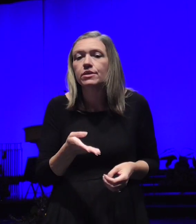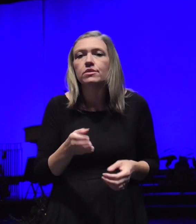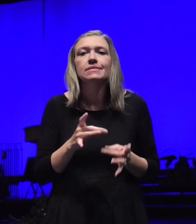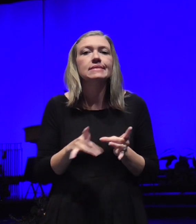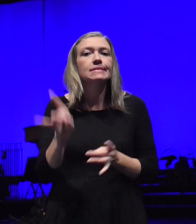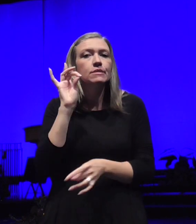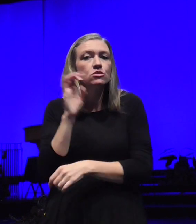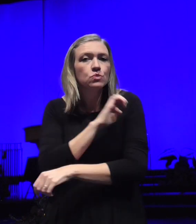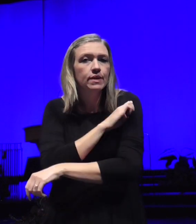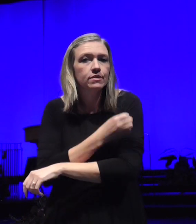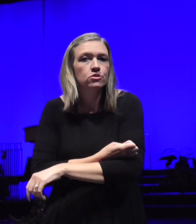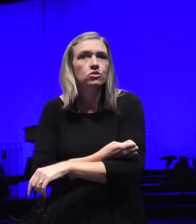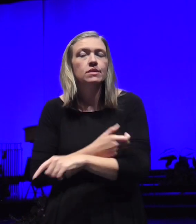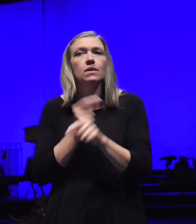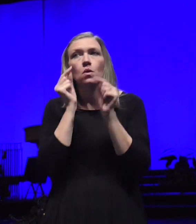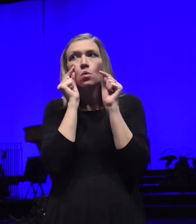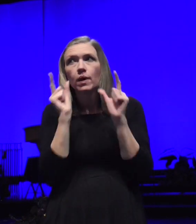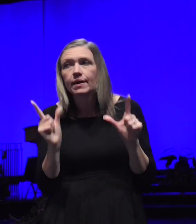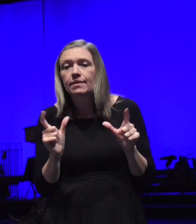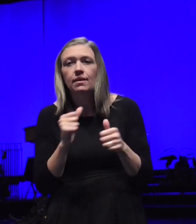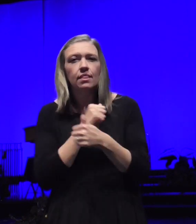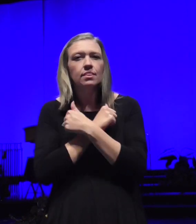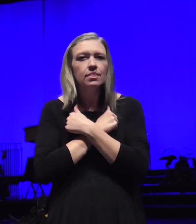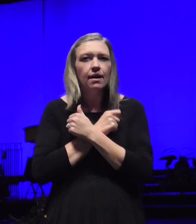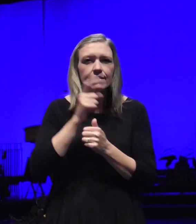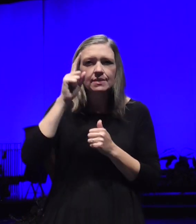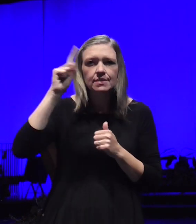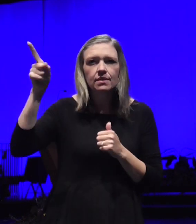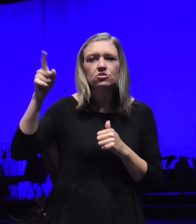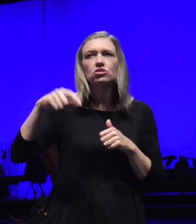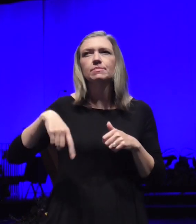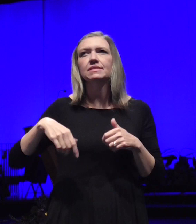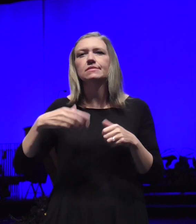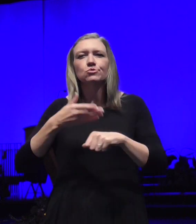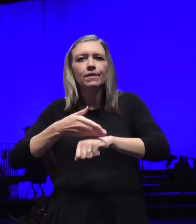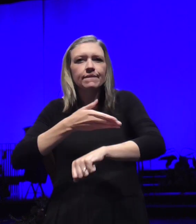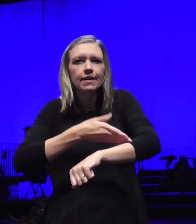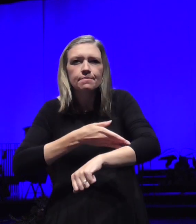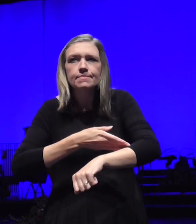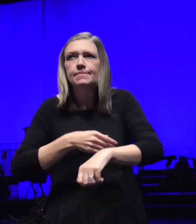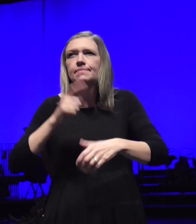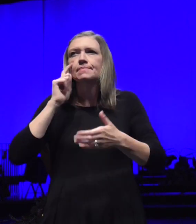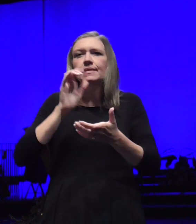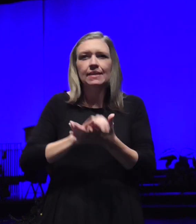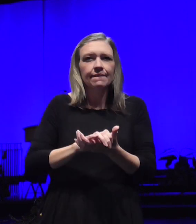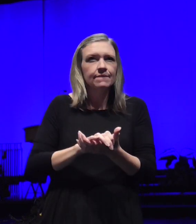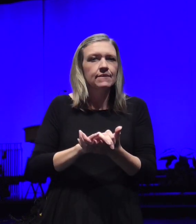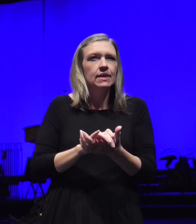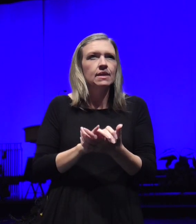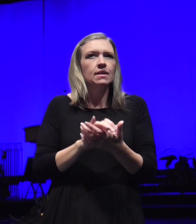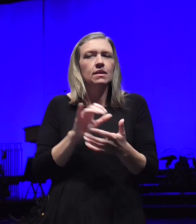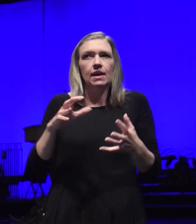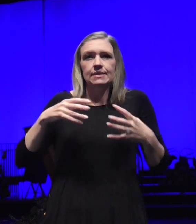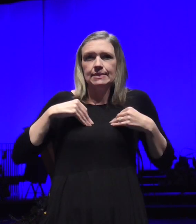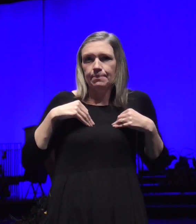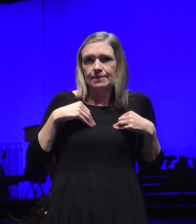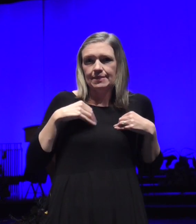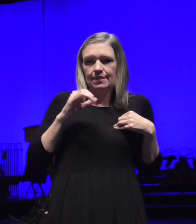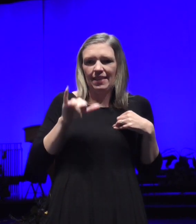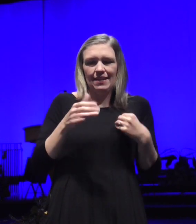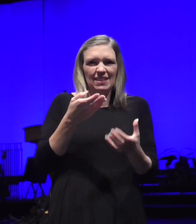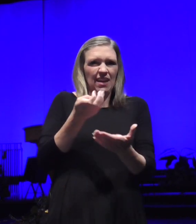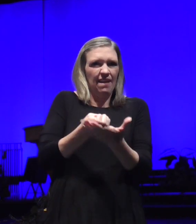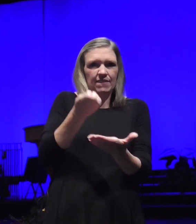energy, it's awakening, it's love intelligence, it's refinement, it's believing, it's accepting